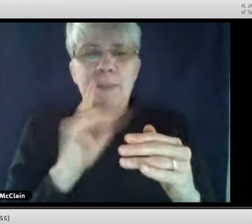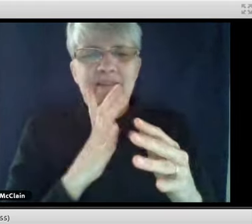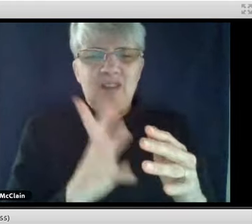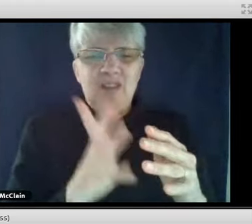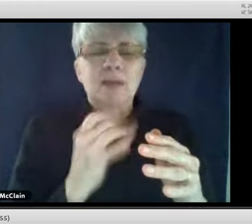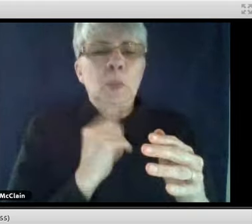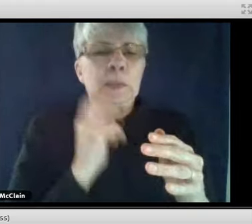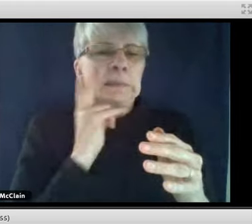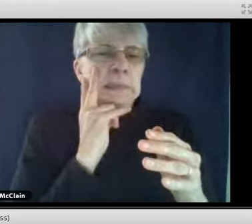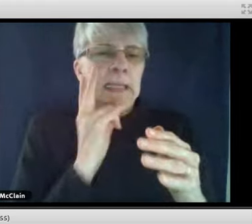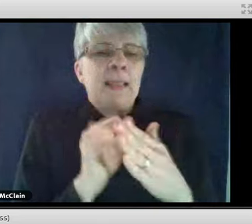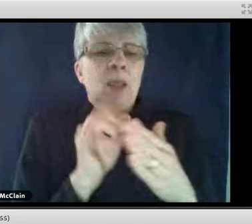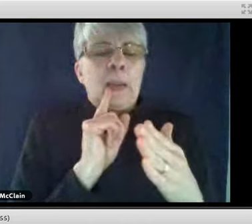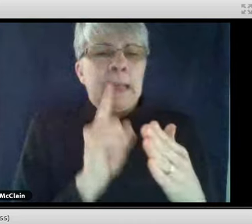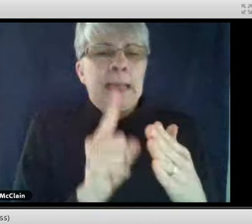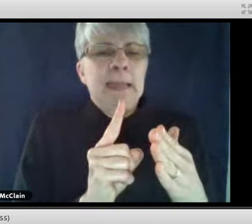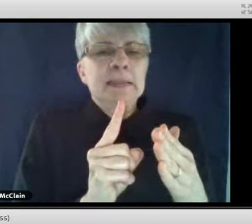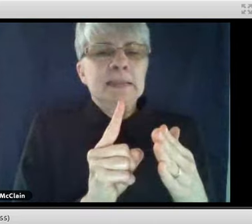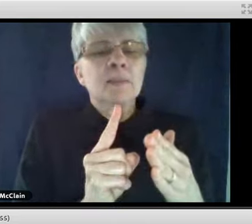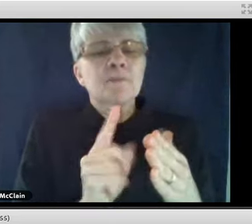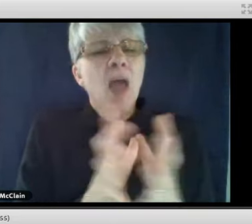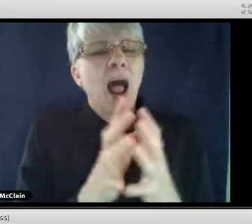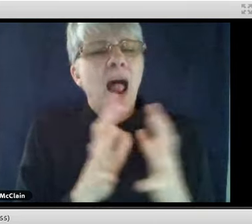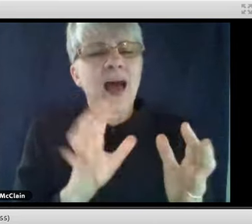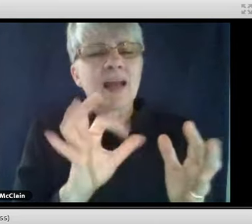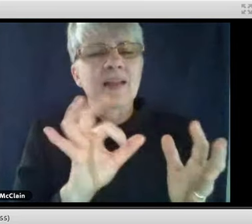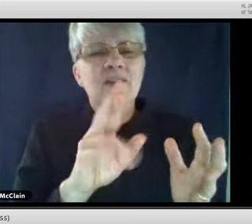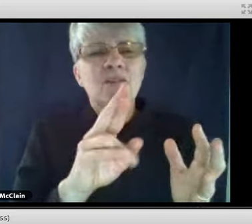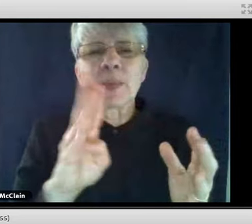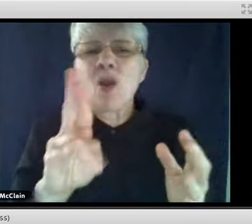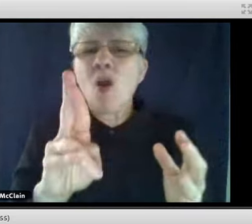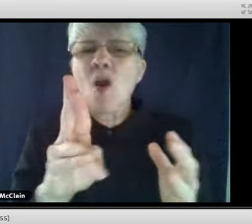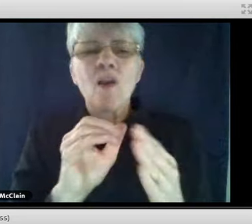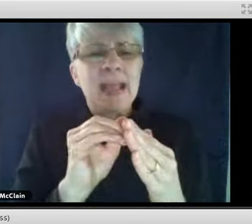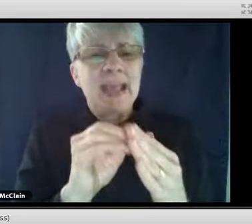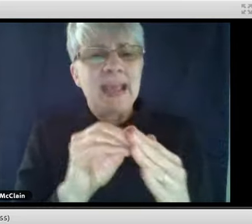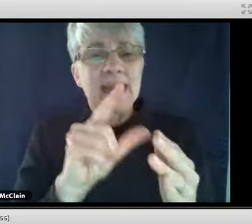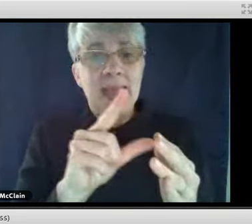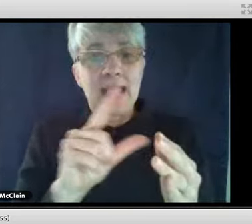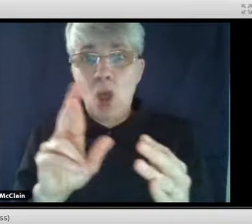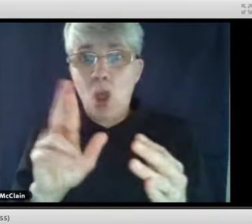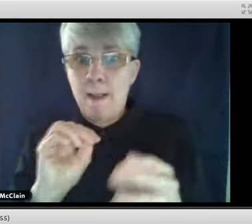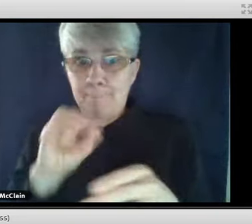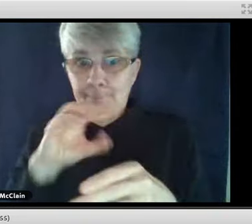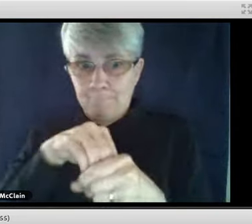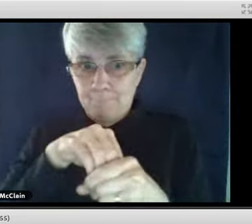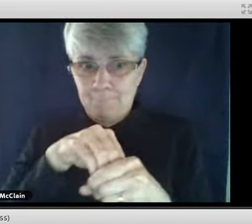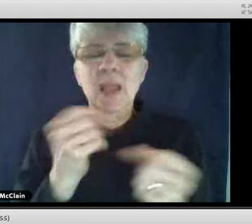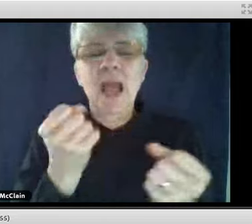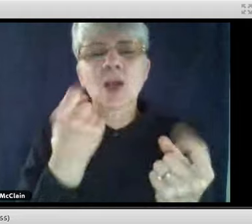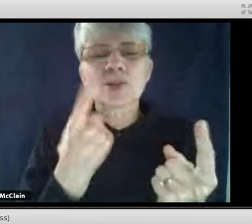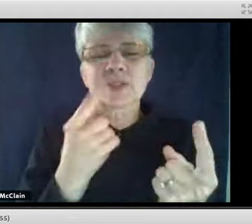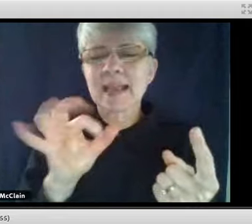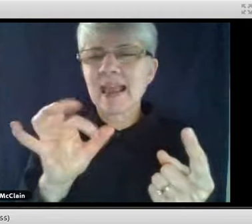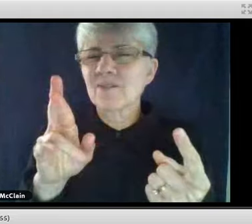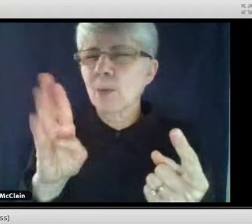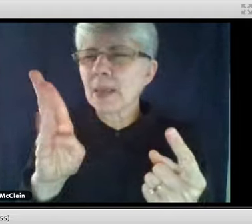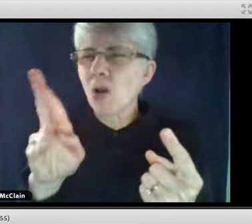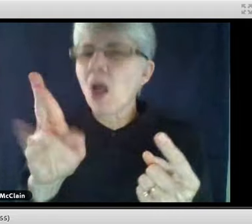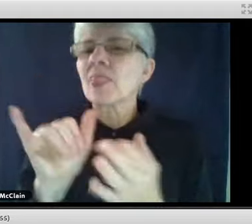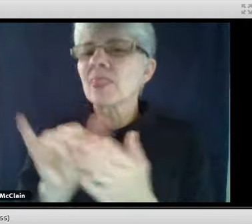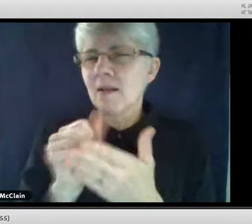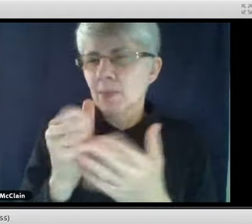is quite a bit of FRBR in the LRM. Okay, so understanding FRBR is going to help a lot in learning more